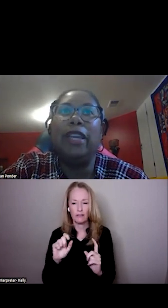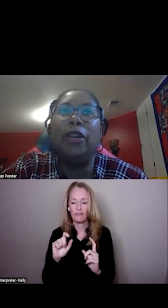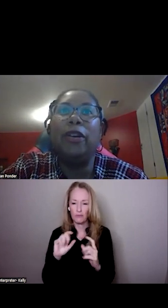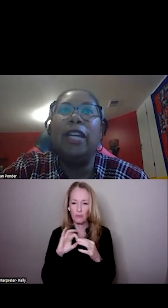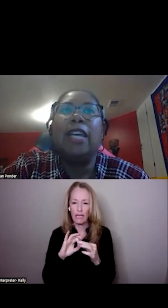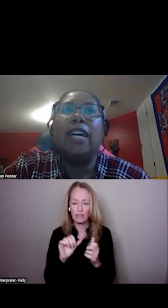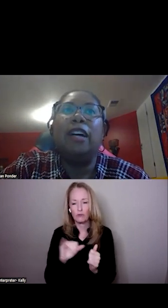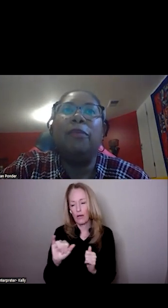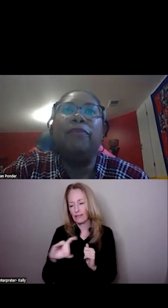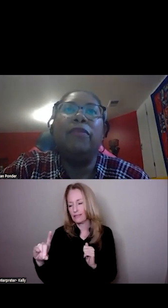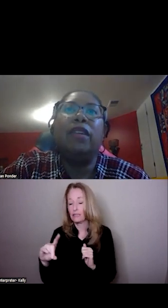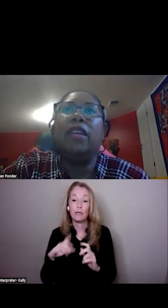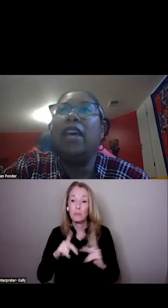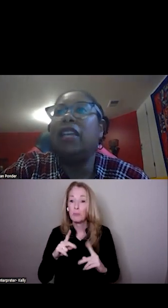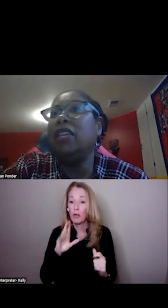little bit later.